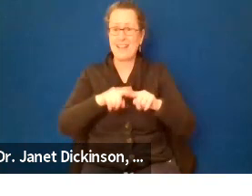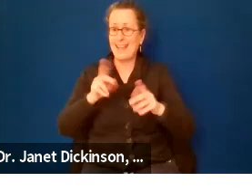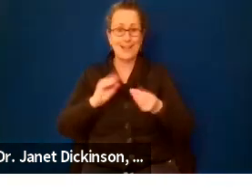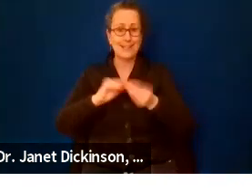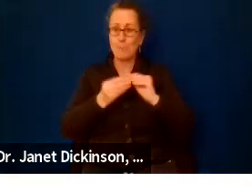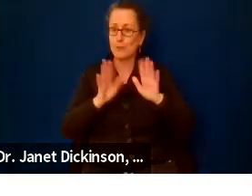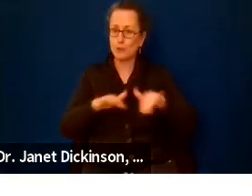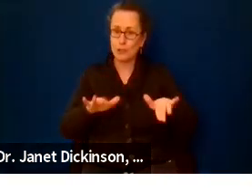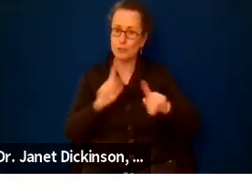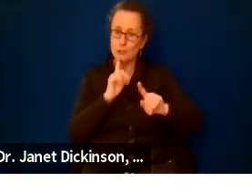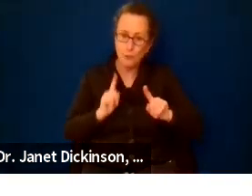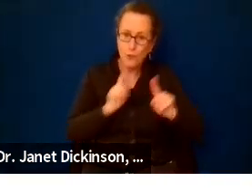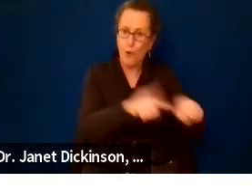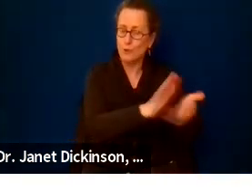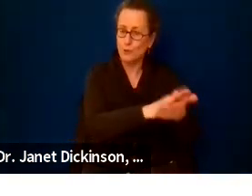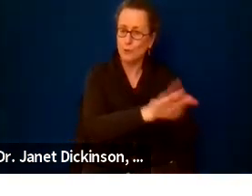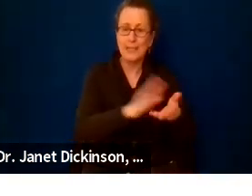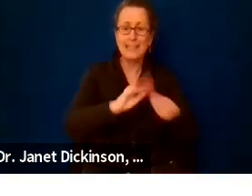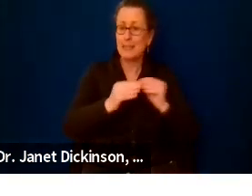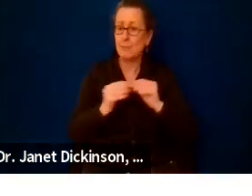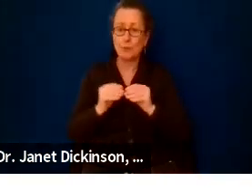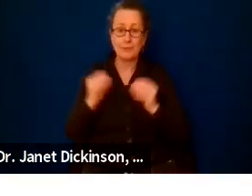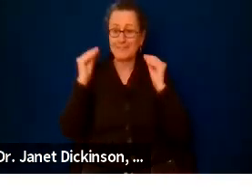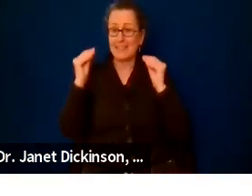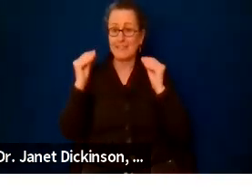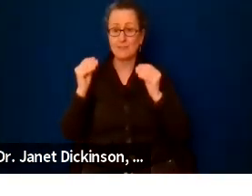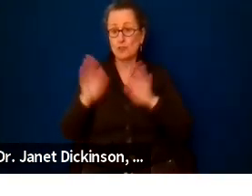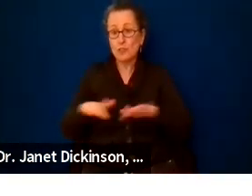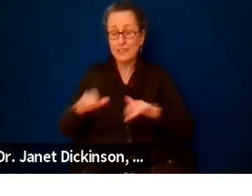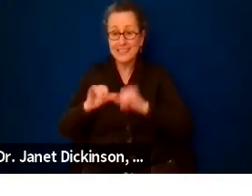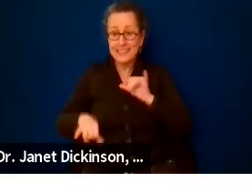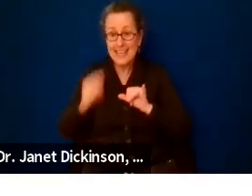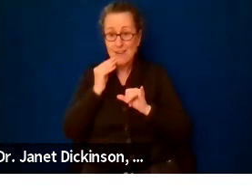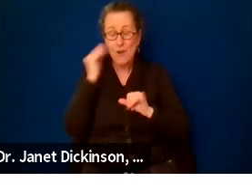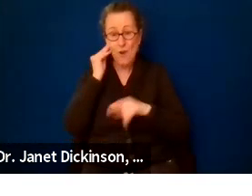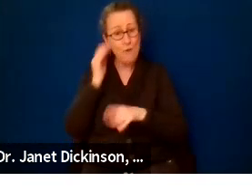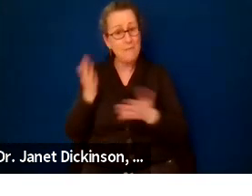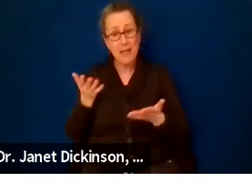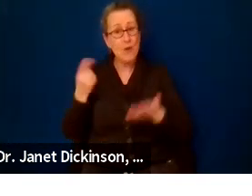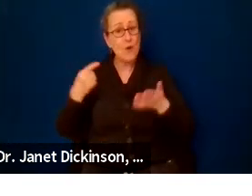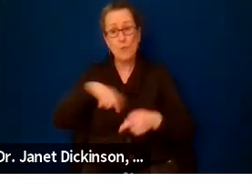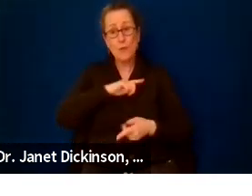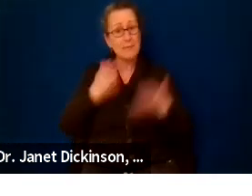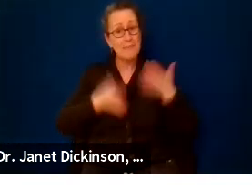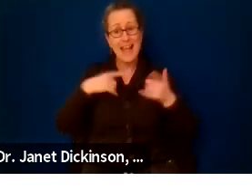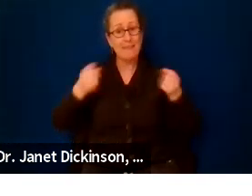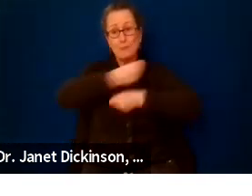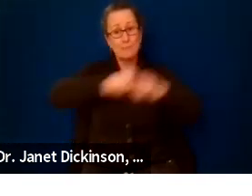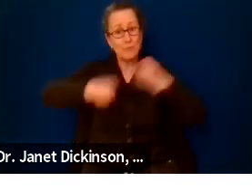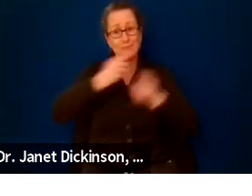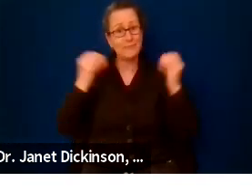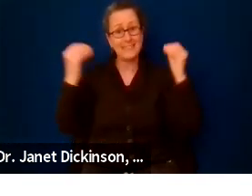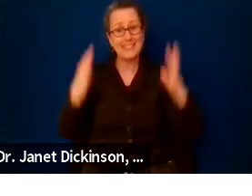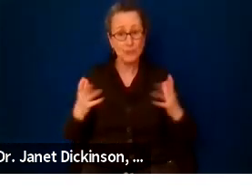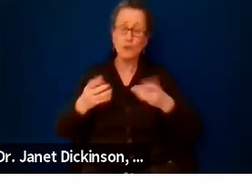how teachers may have to shift, that will depend on whether or not a child can keep their same teacher if they choose